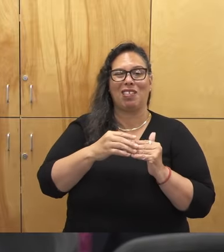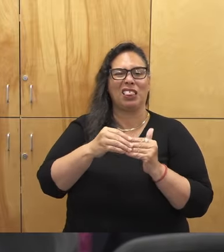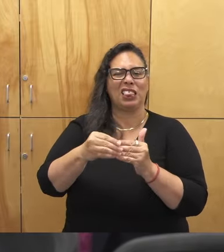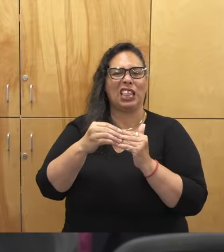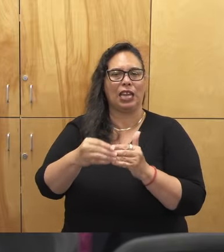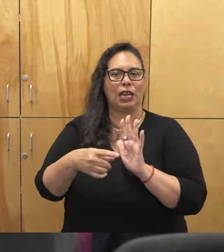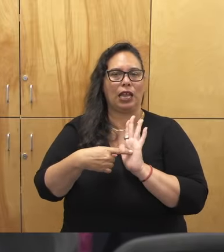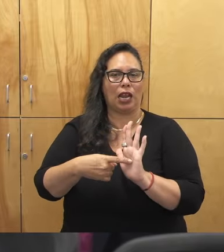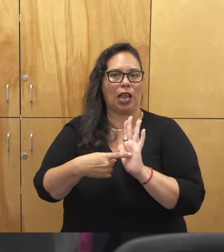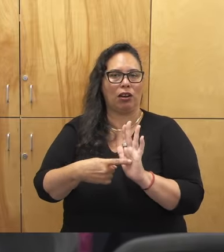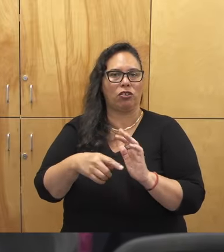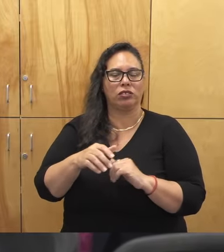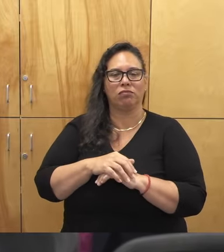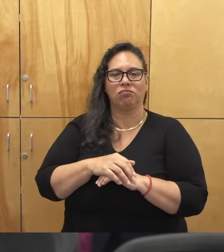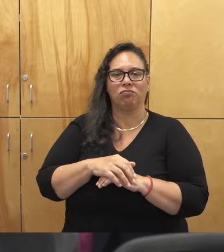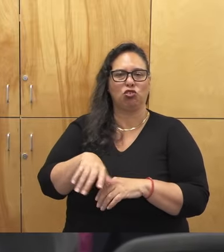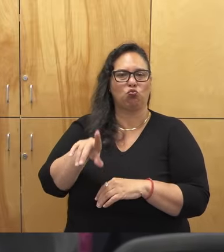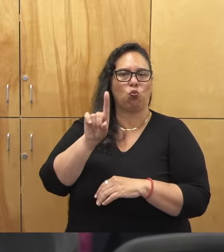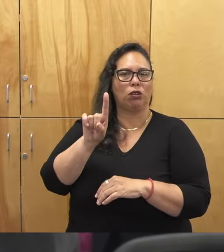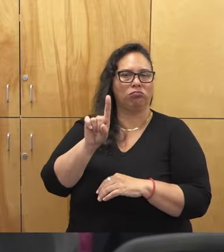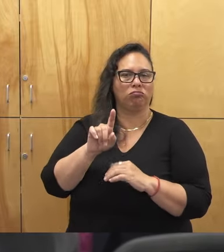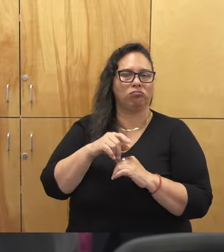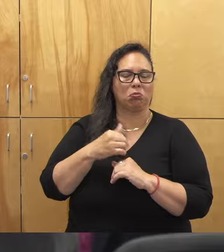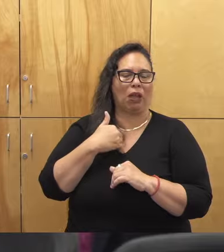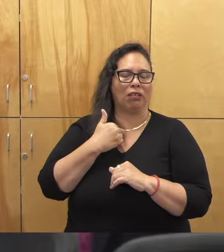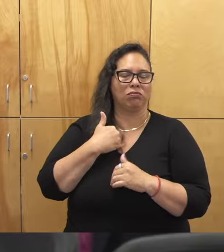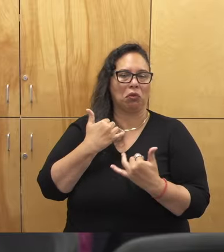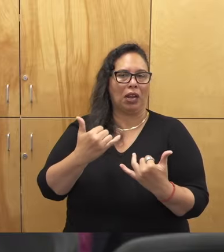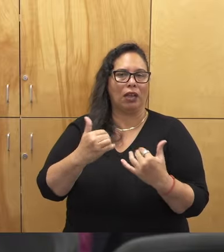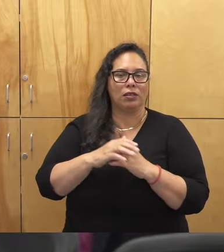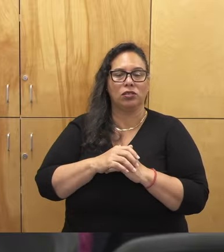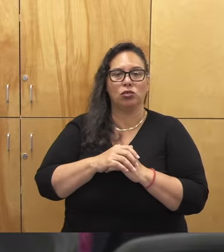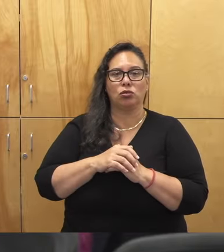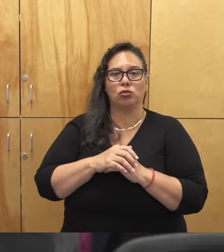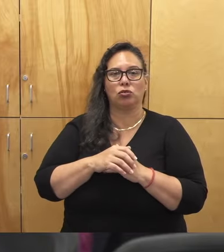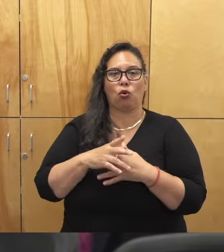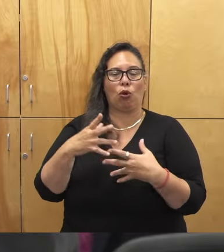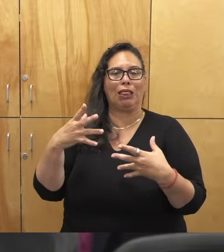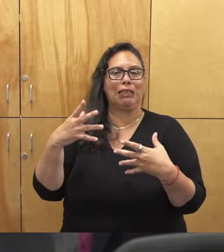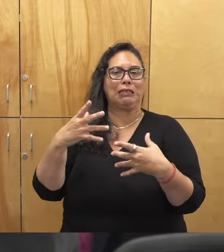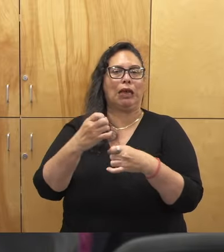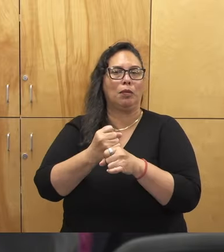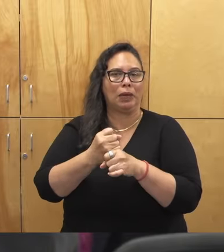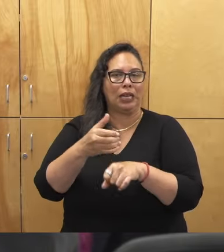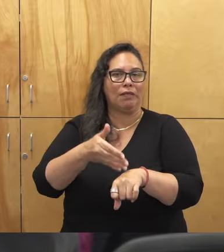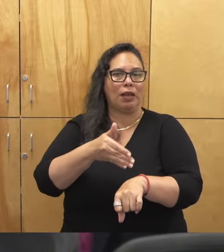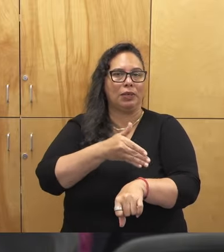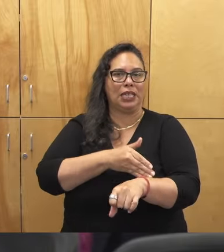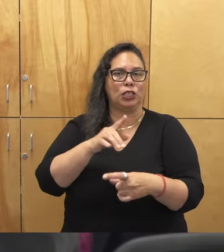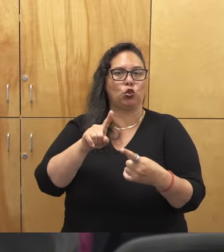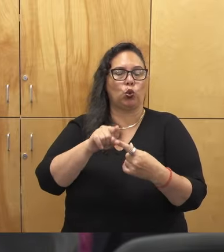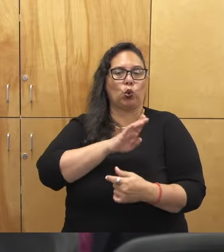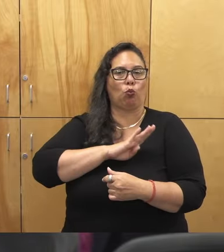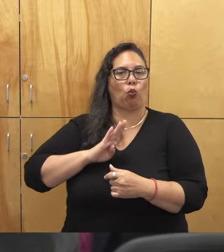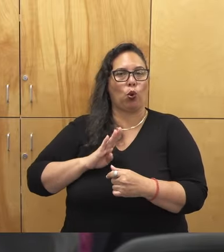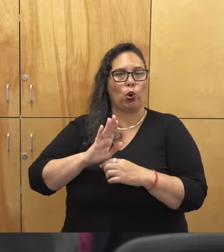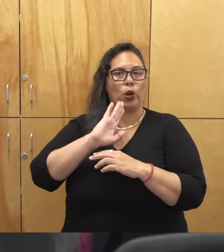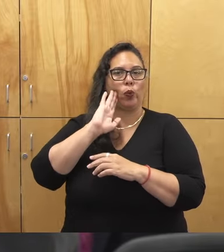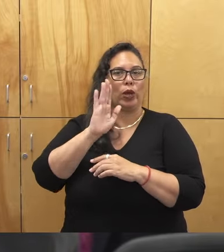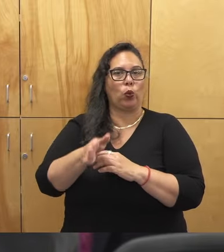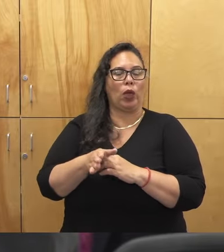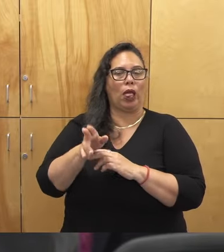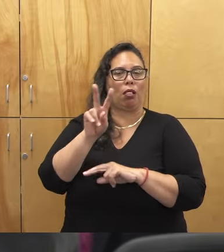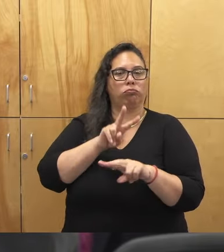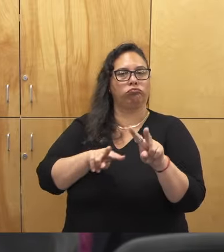spoken to. This is just one. And so what we will do at the summative update to the board is that we will look